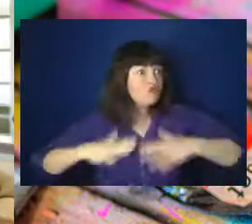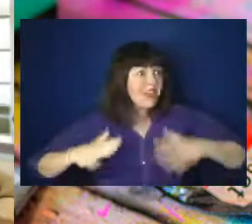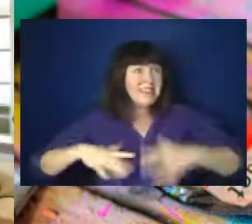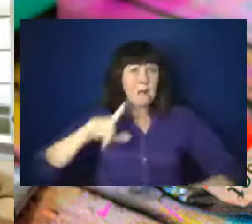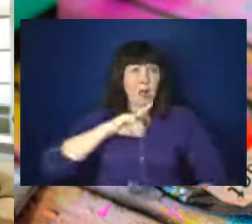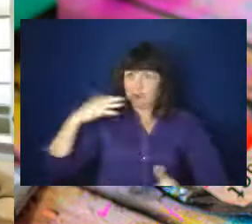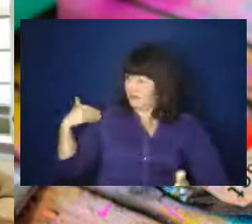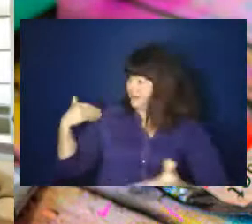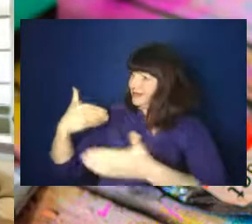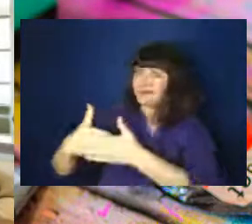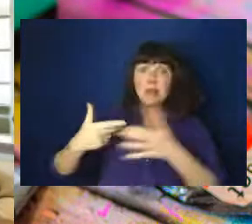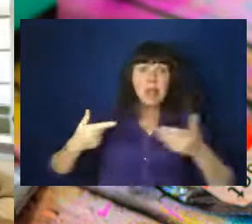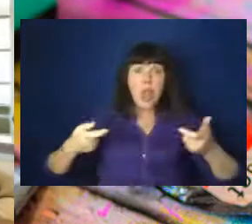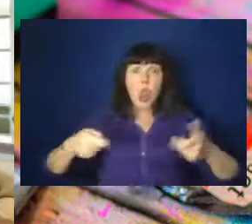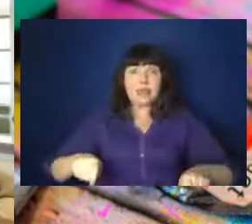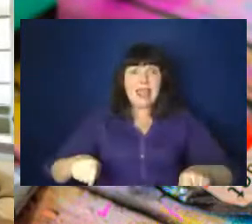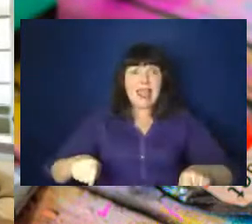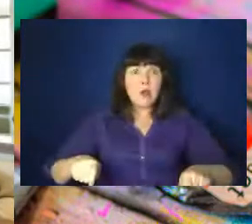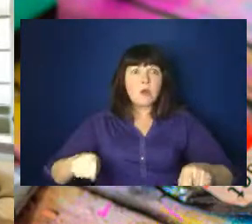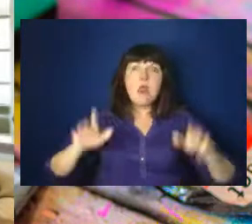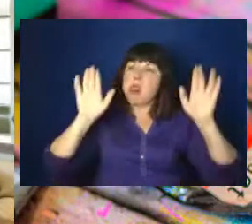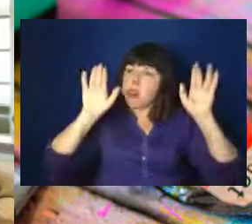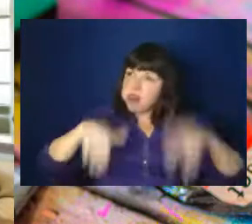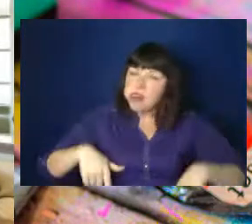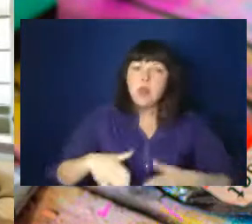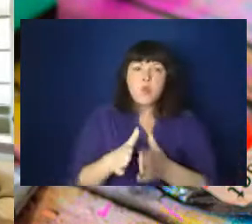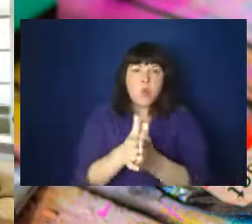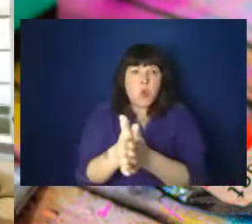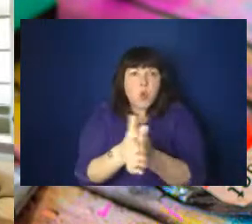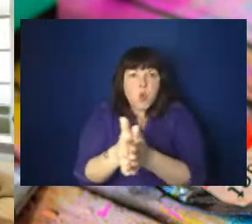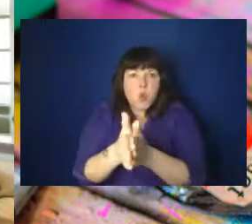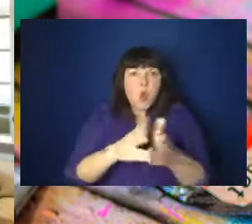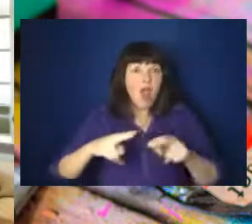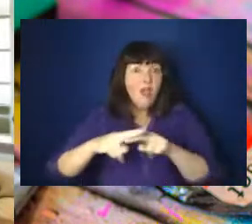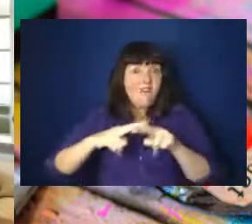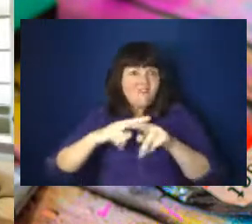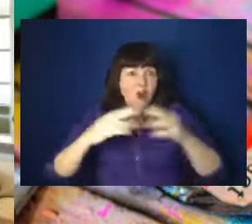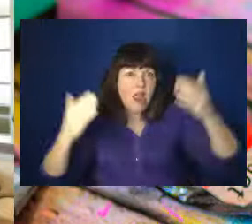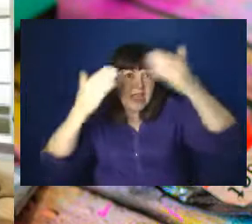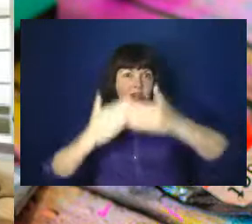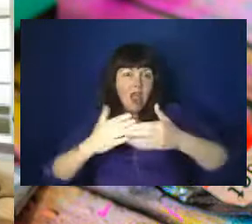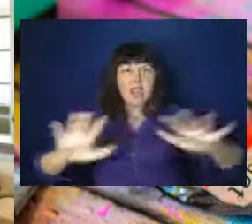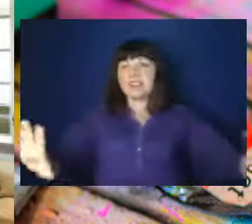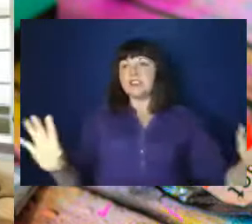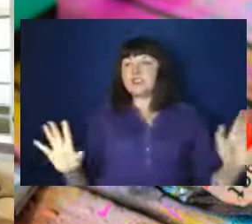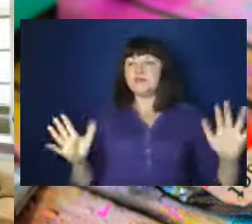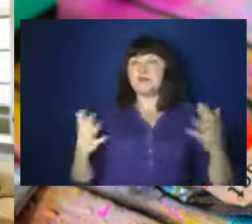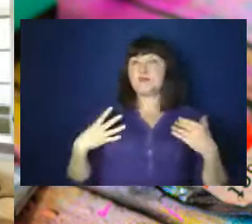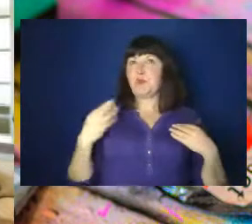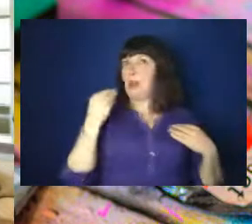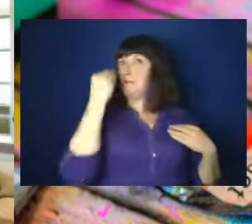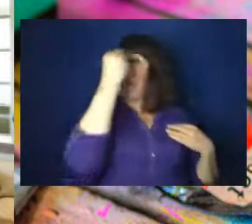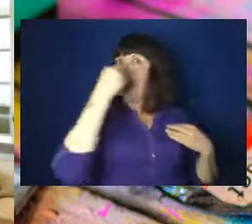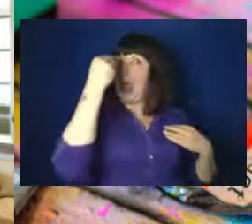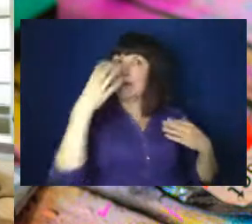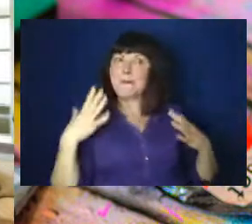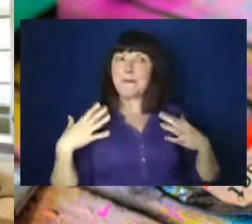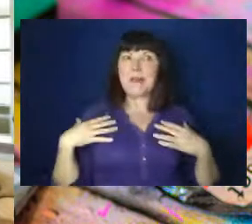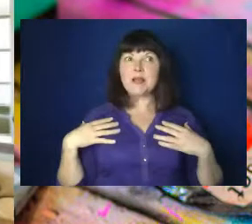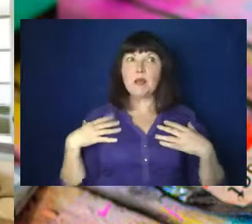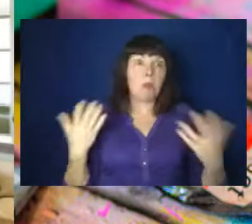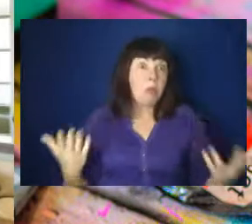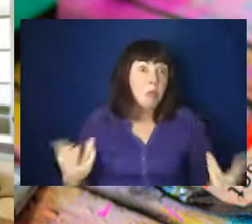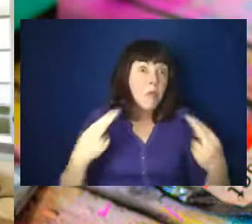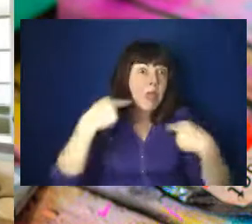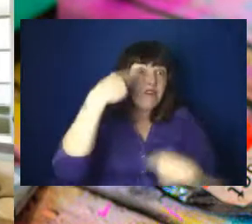lockdown. So we want to make Friday nights a kind of time where you can be like, right, I'm going to get dressed up. I might put some makeup on. I might even put some face paints